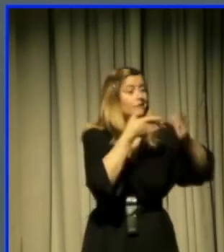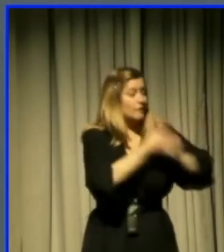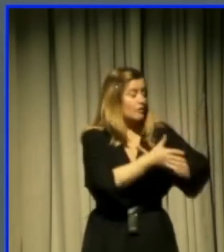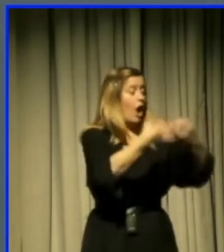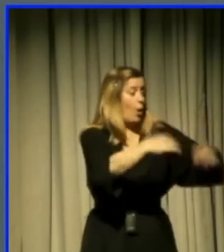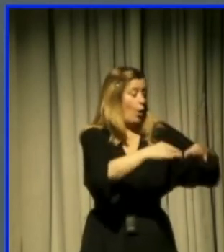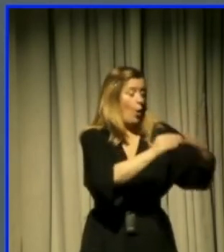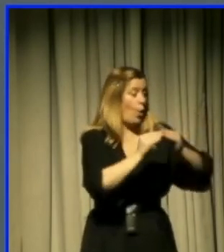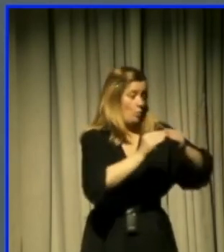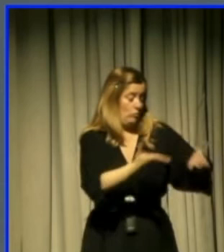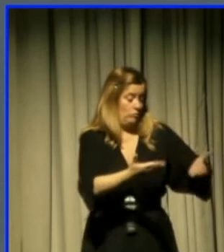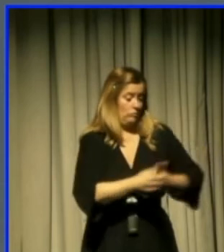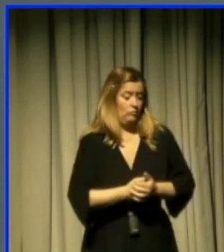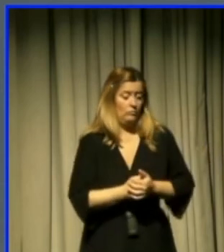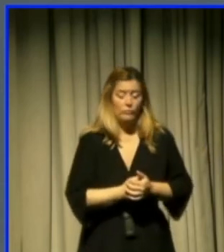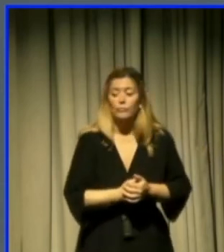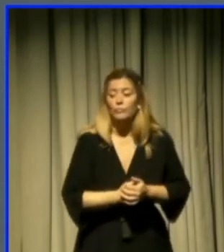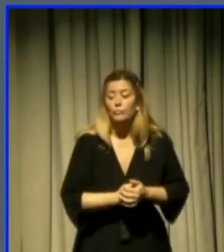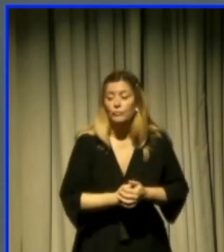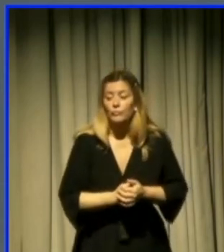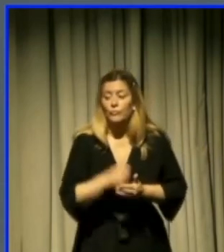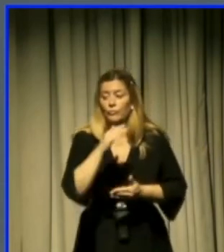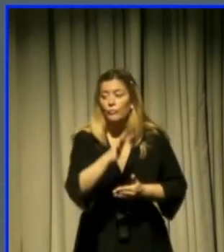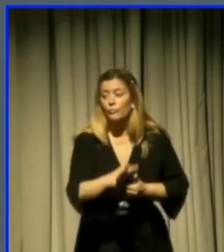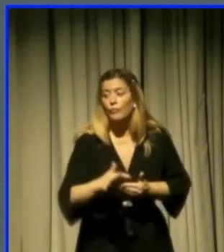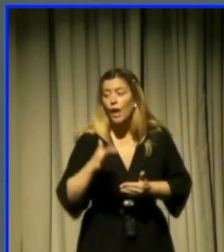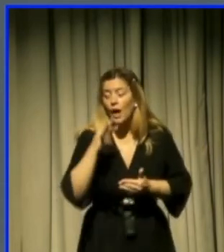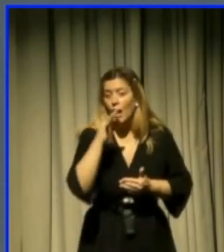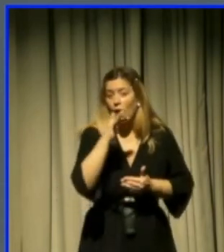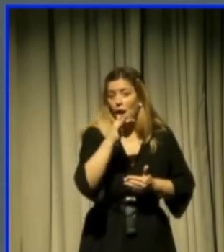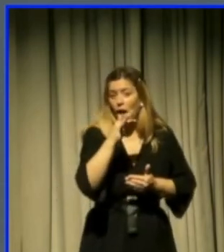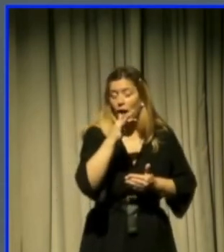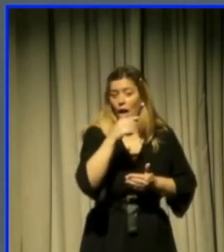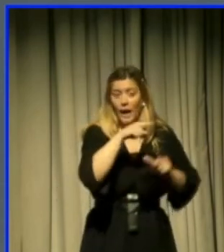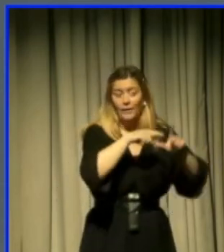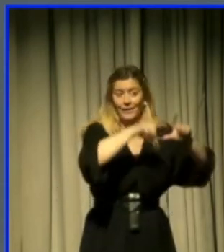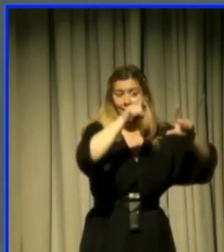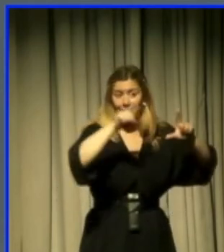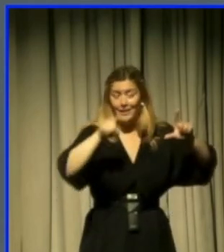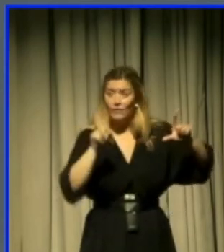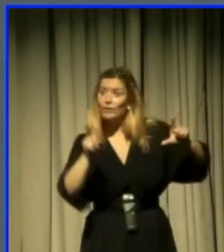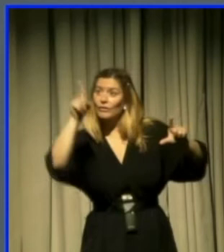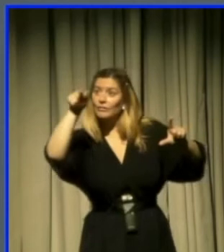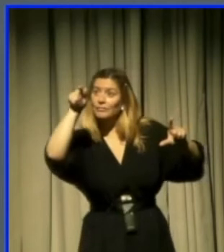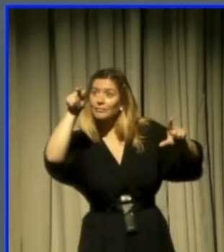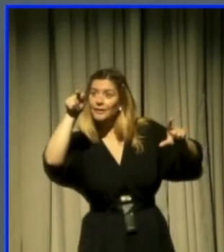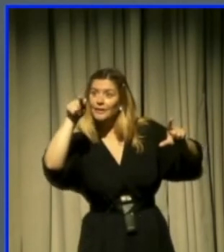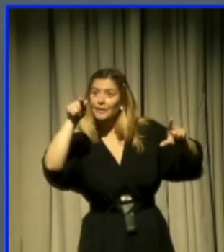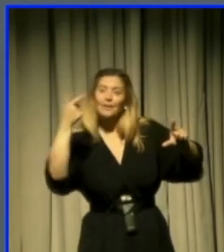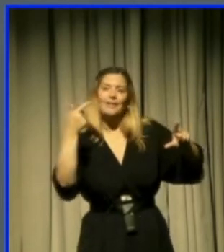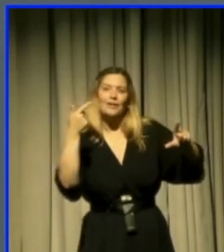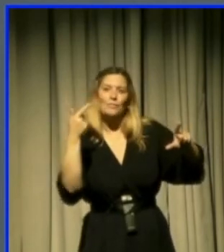of the other chart is based on coolness score. So it's built on top another, let's say, metric that is able to